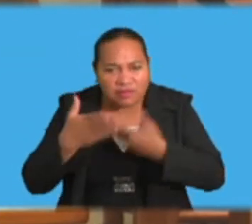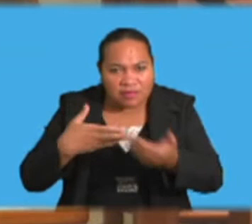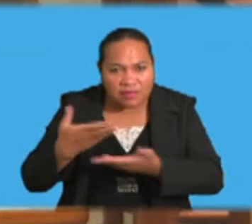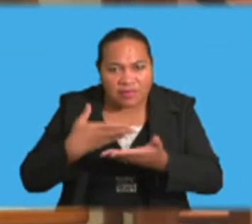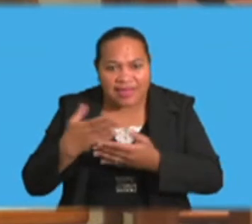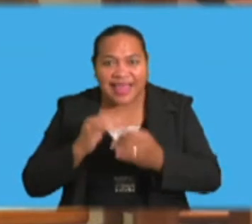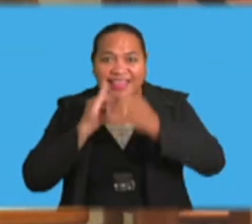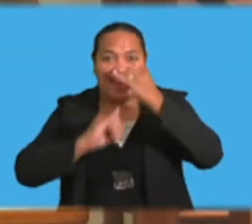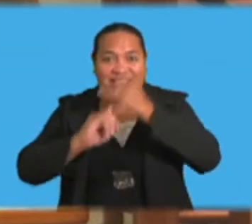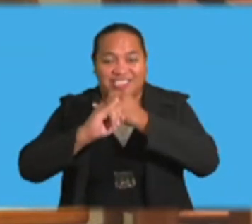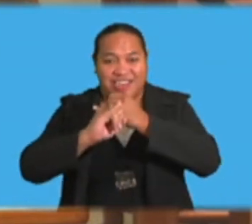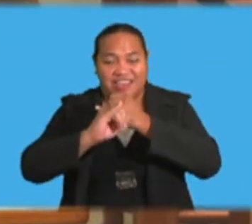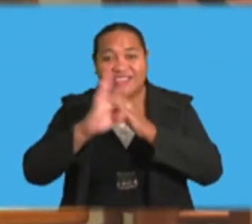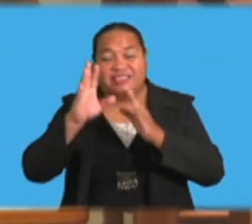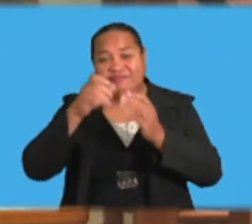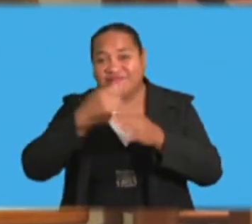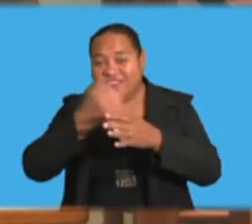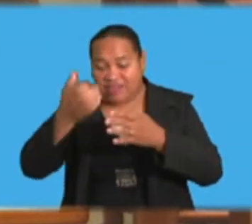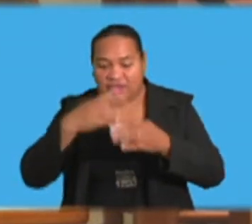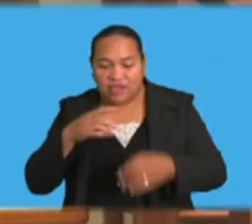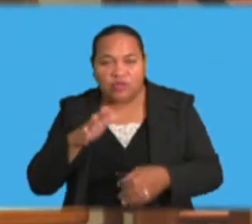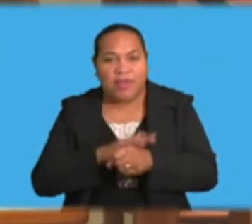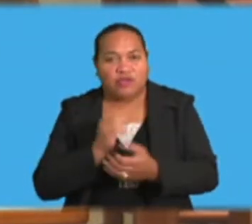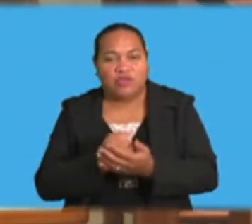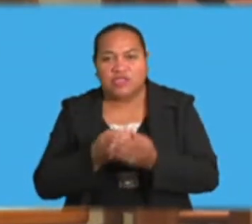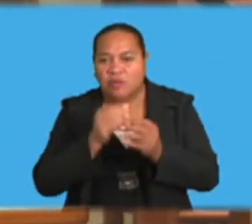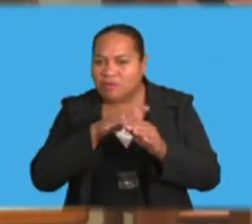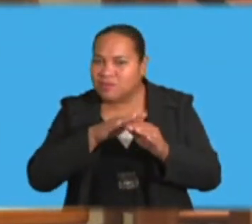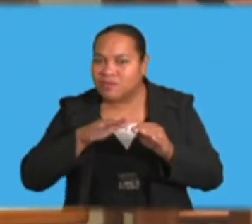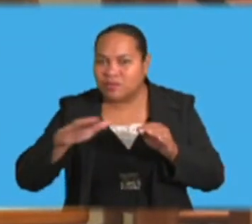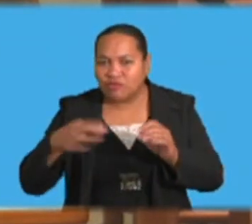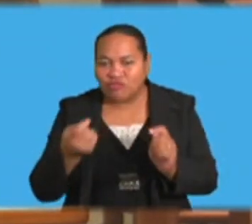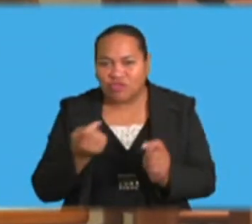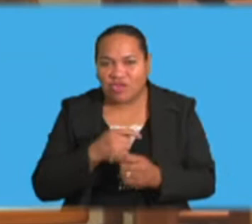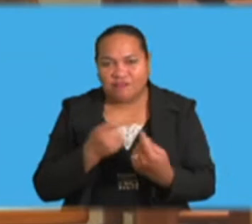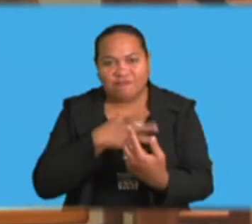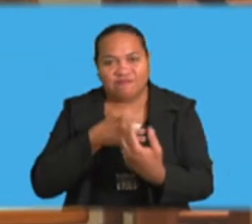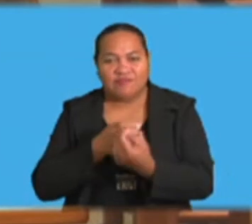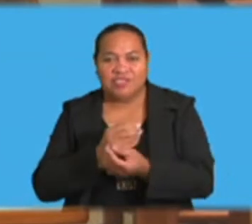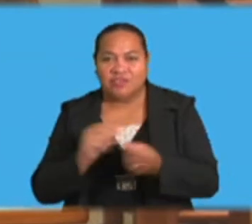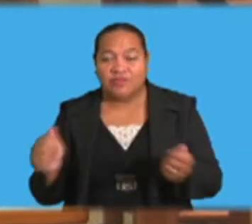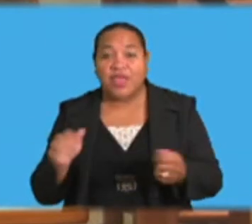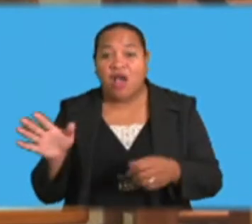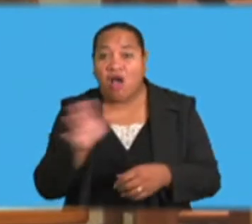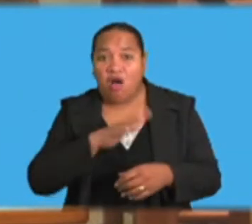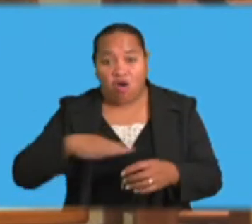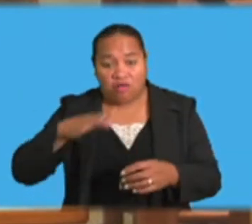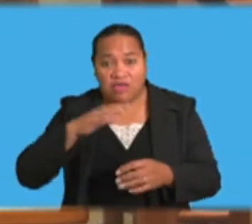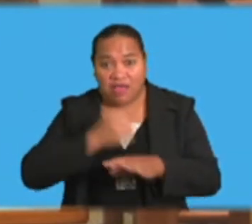and domestic legislation to ensure a smooth transition. Every member state will attend a